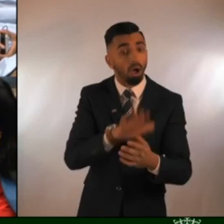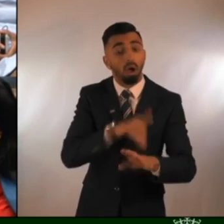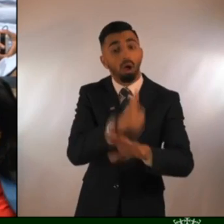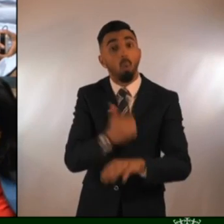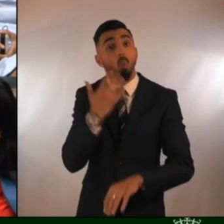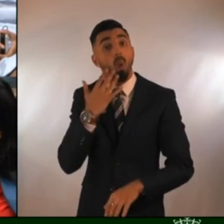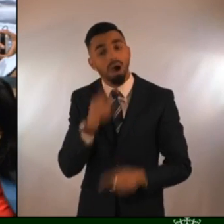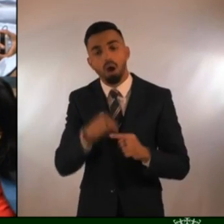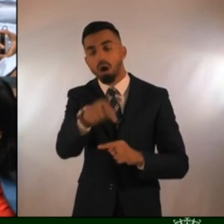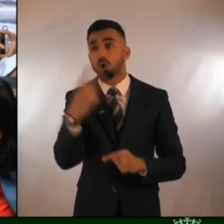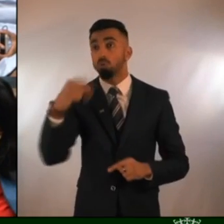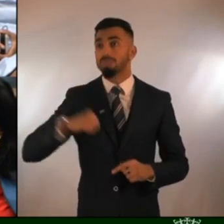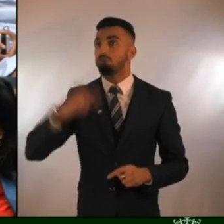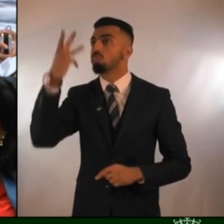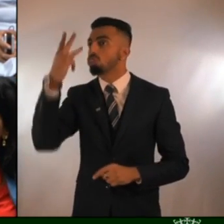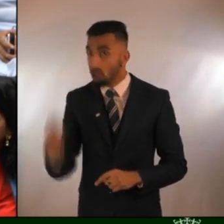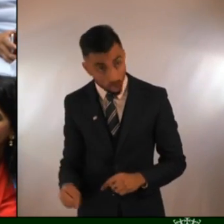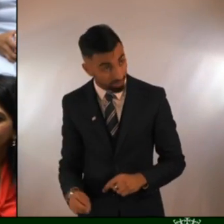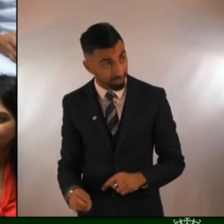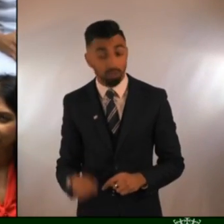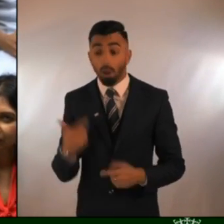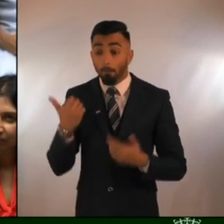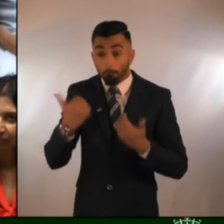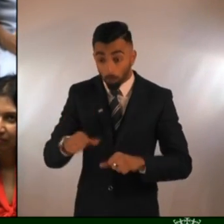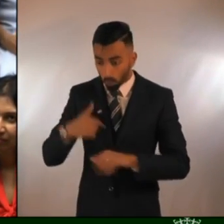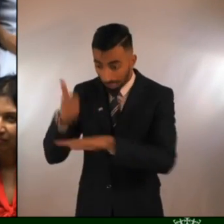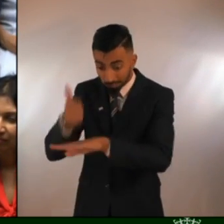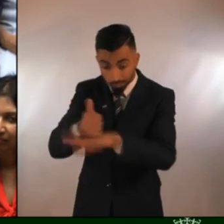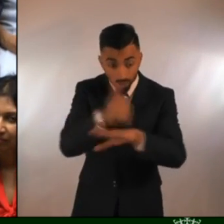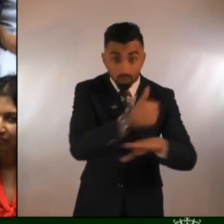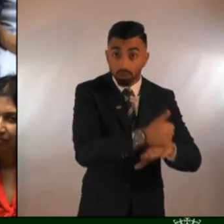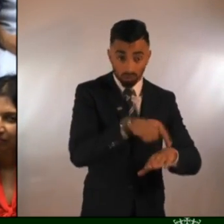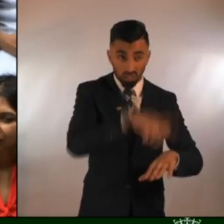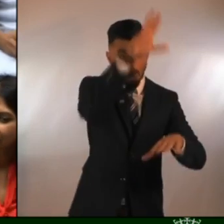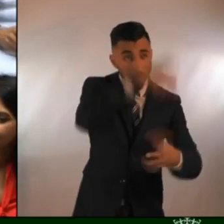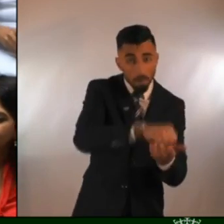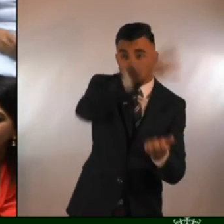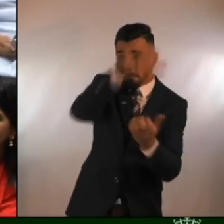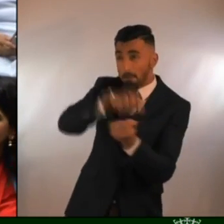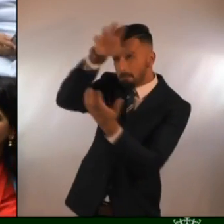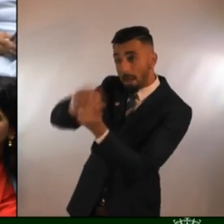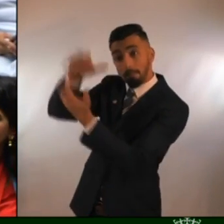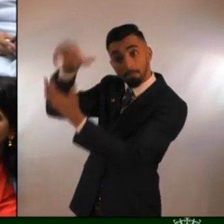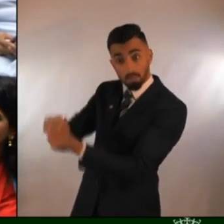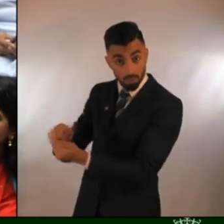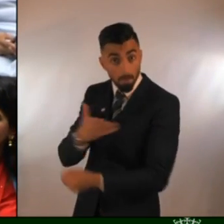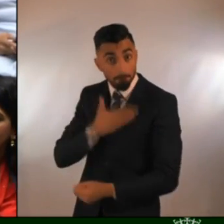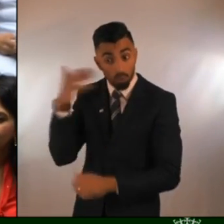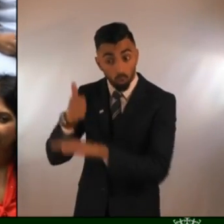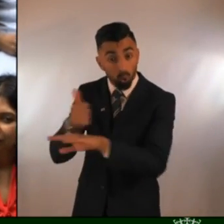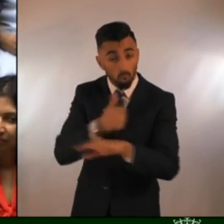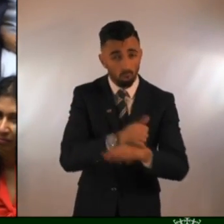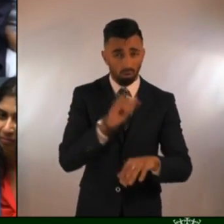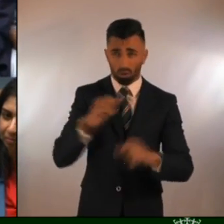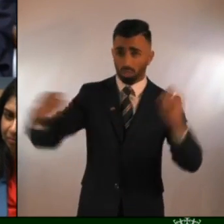running, these clusters will store millions of tonnes of carbon dioxide that otherwise would have been released into the atmosphere. The new